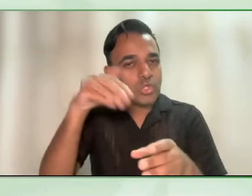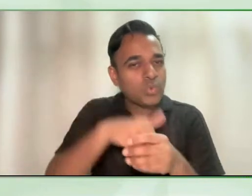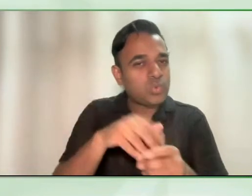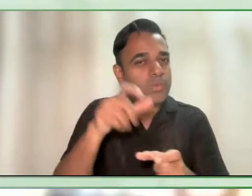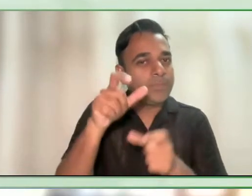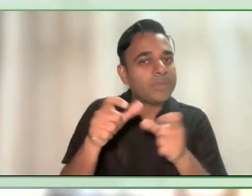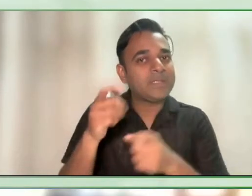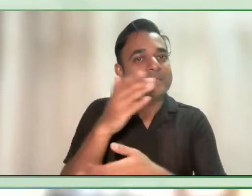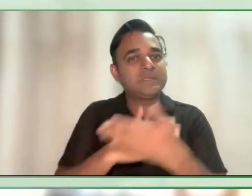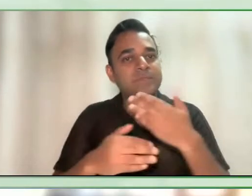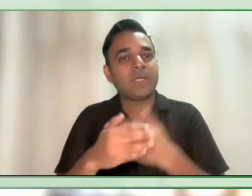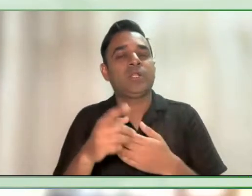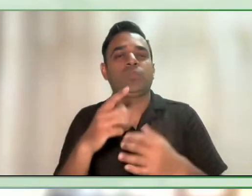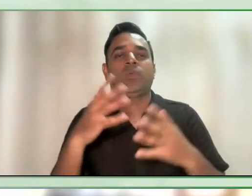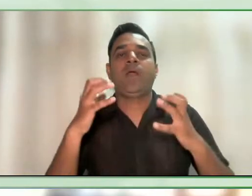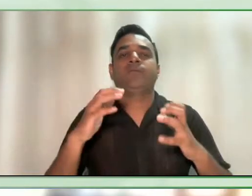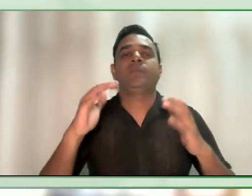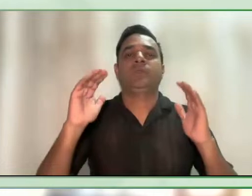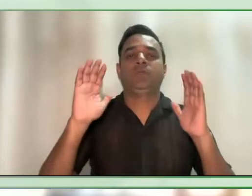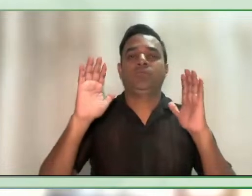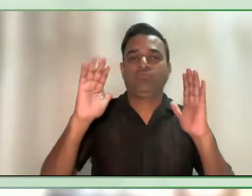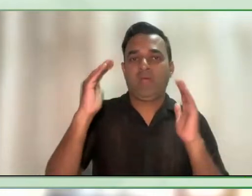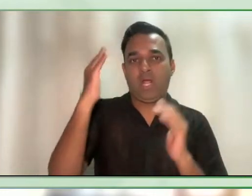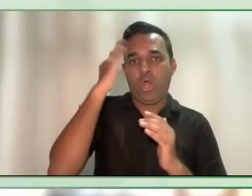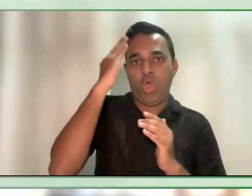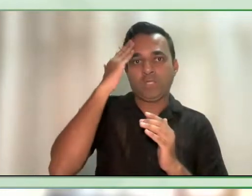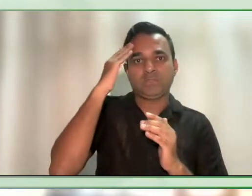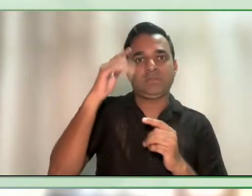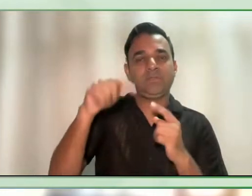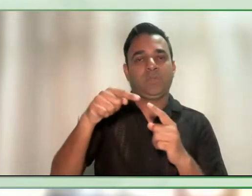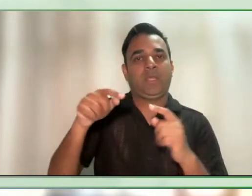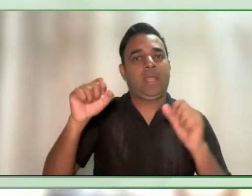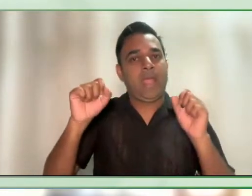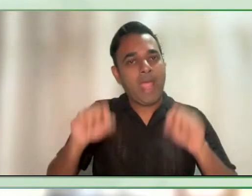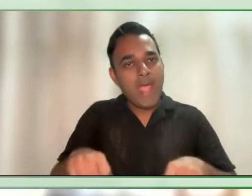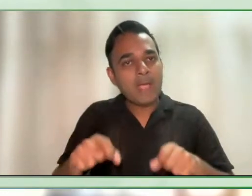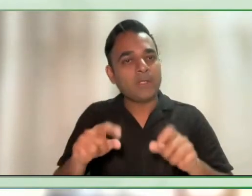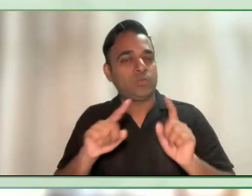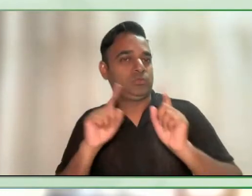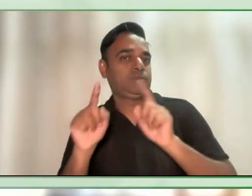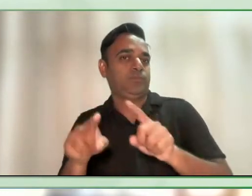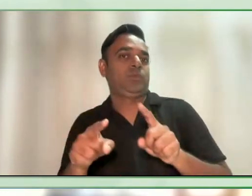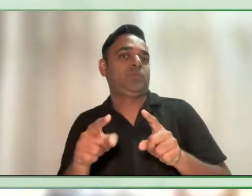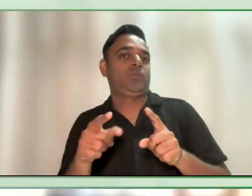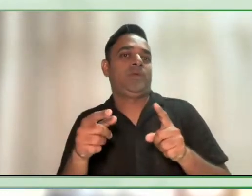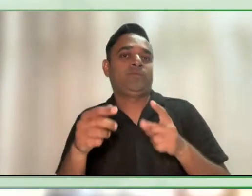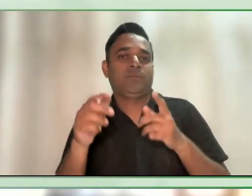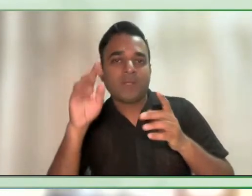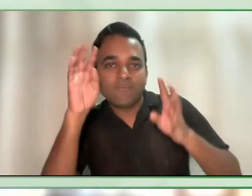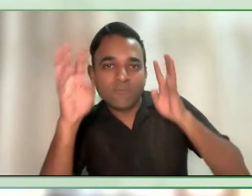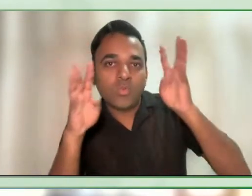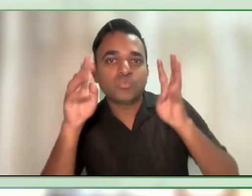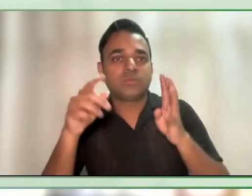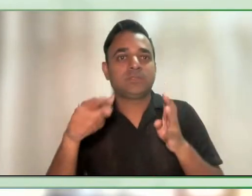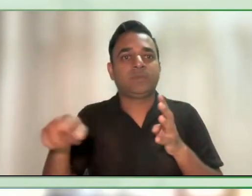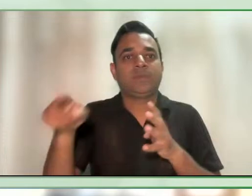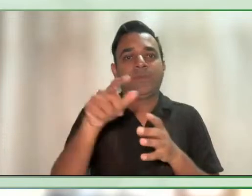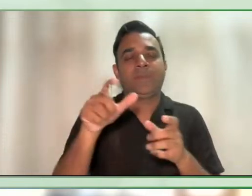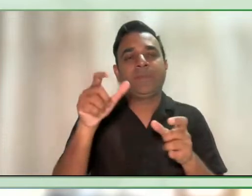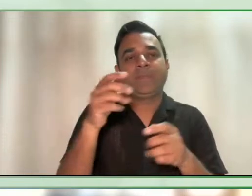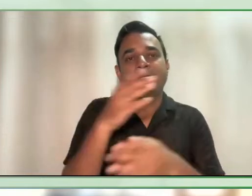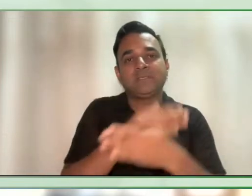indeed. It's always a pleasure to chat with you. I'm only sorry that you're not here with me. Next year you will be.